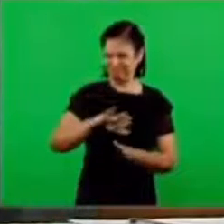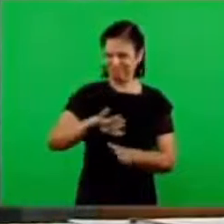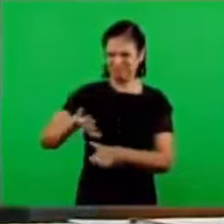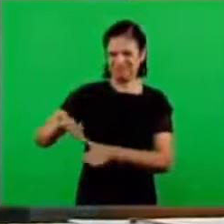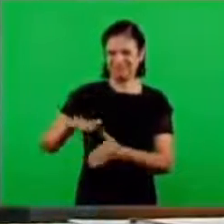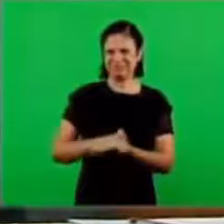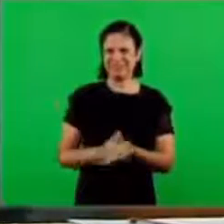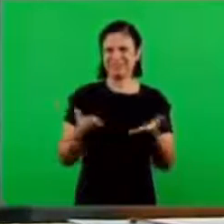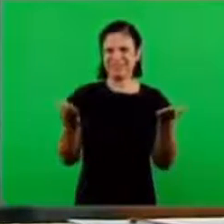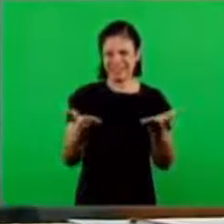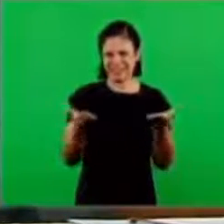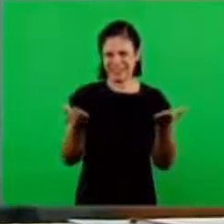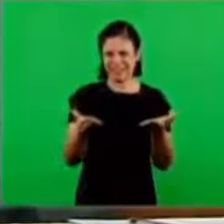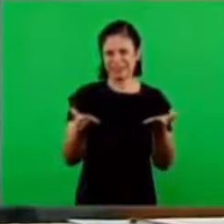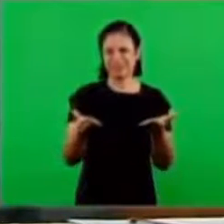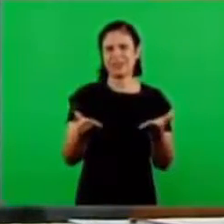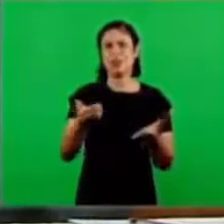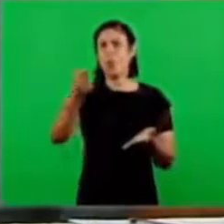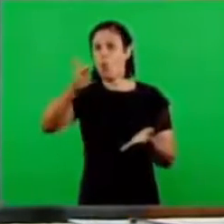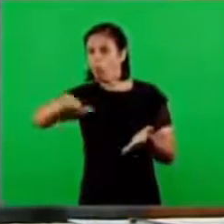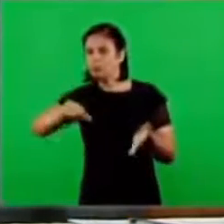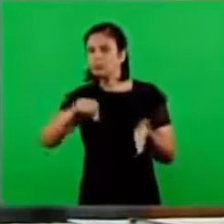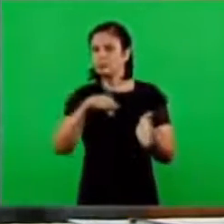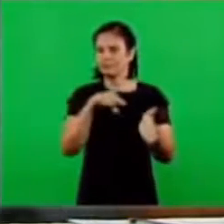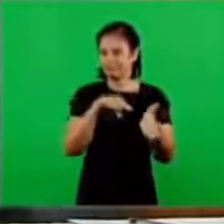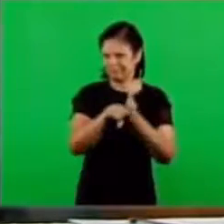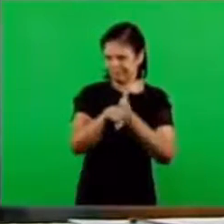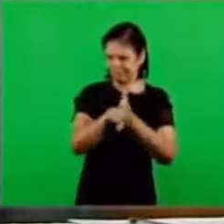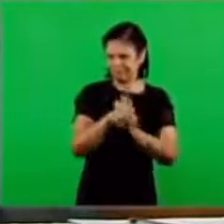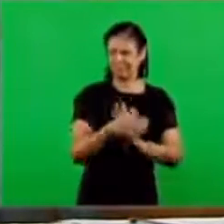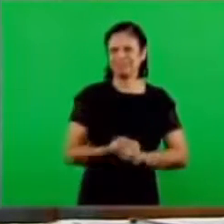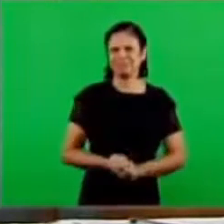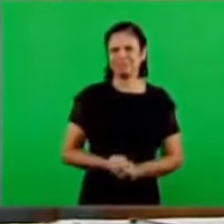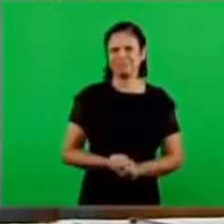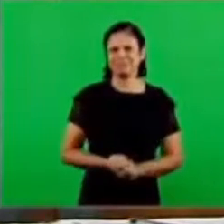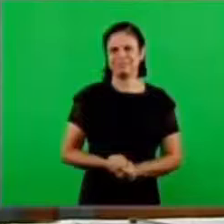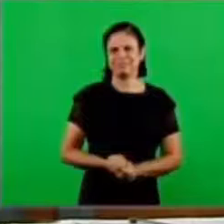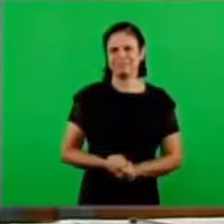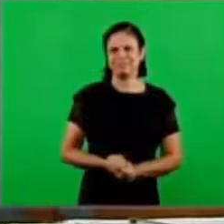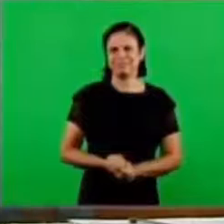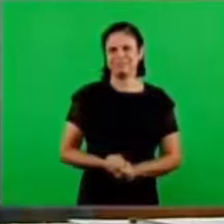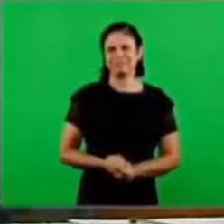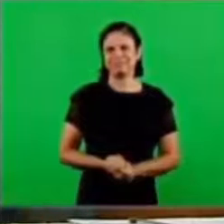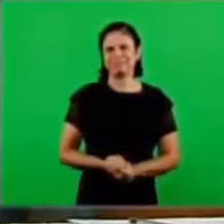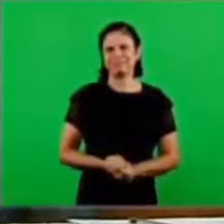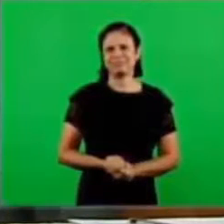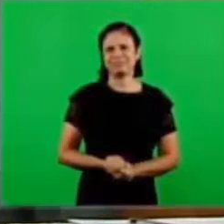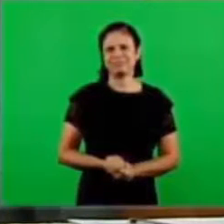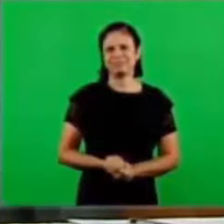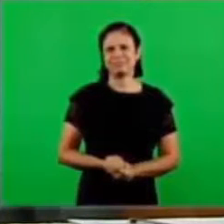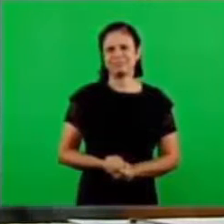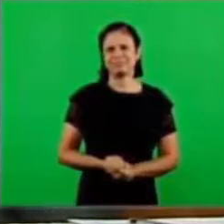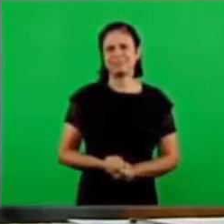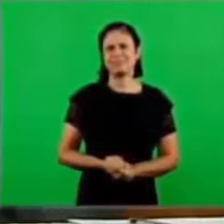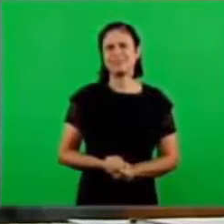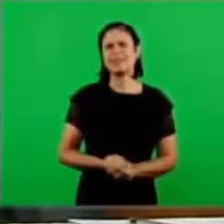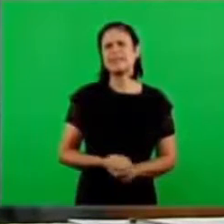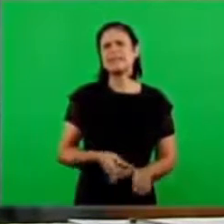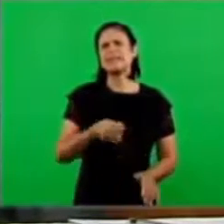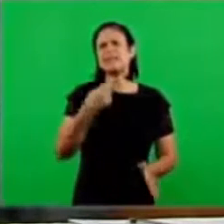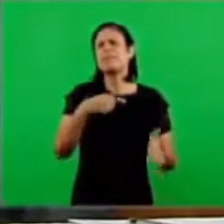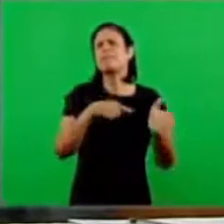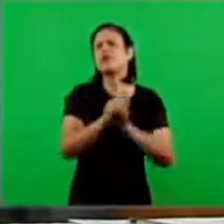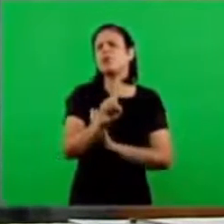yes. Now let me show to the brethren the next question. What the answer? What would